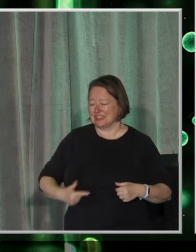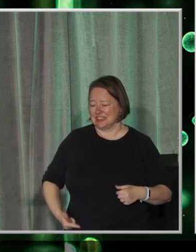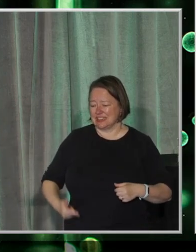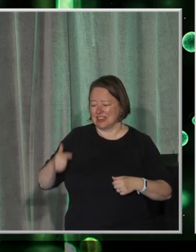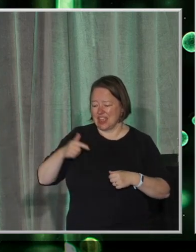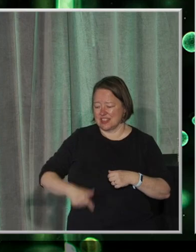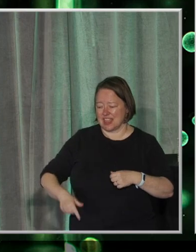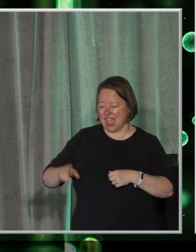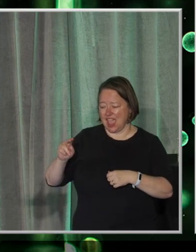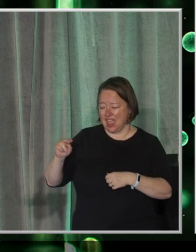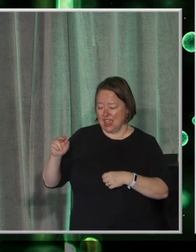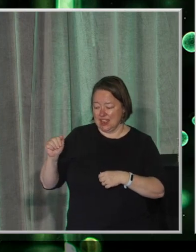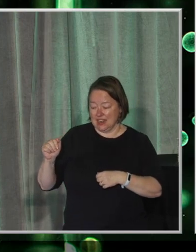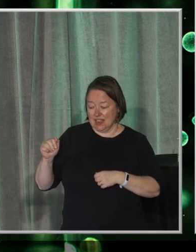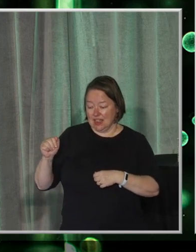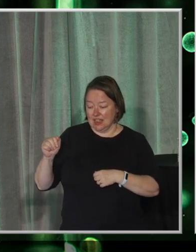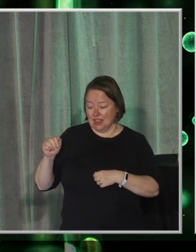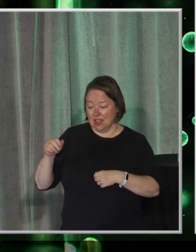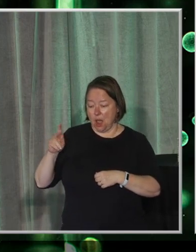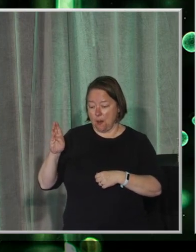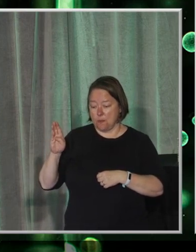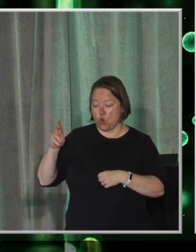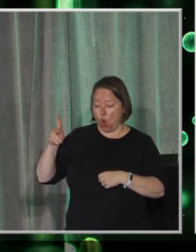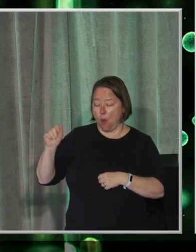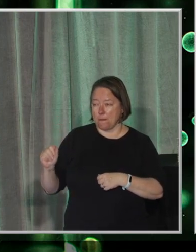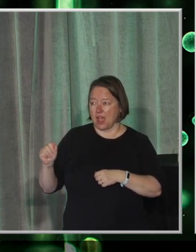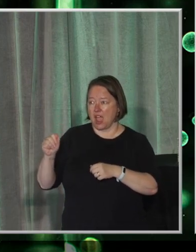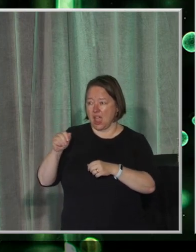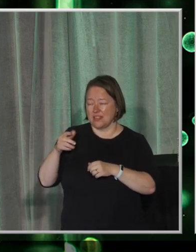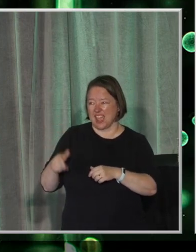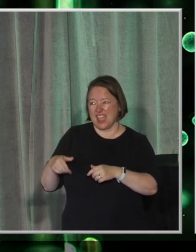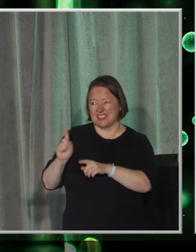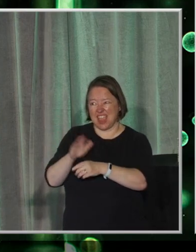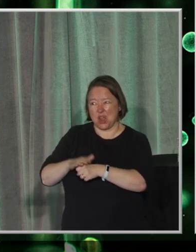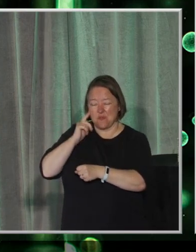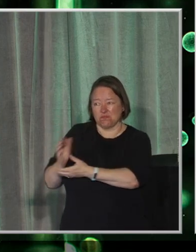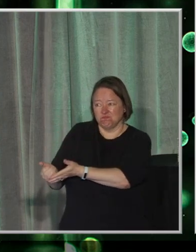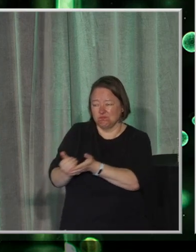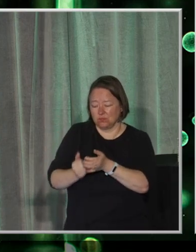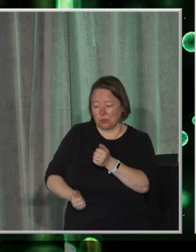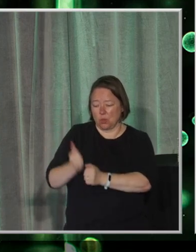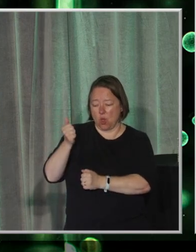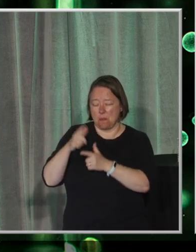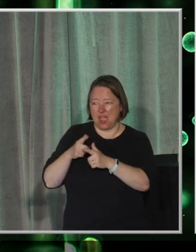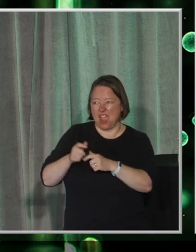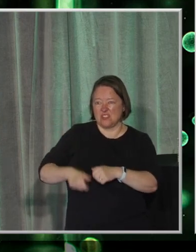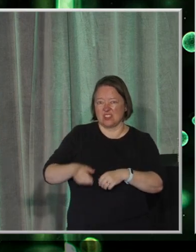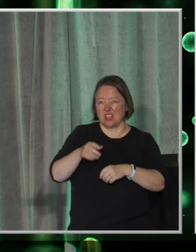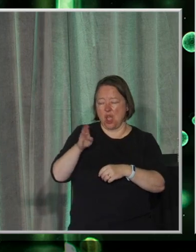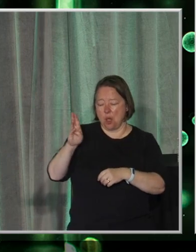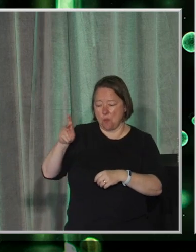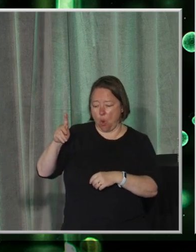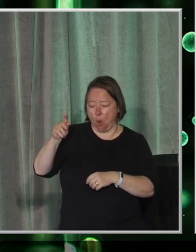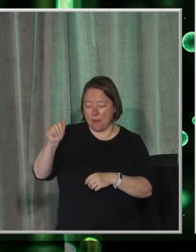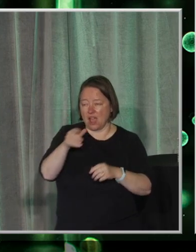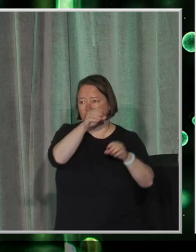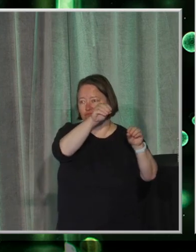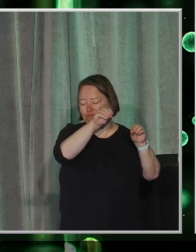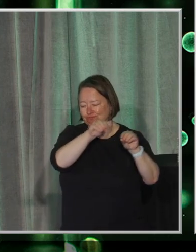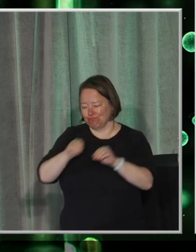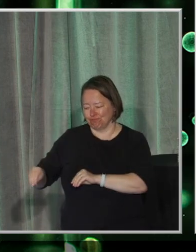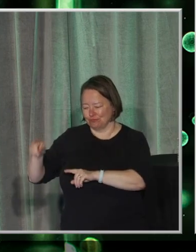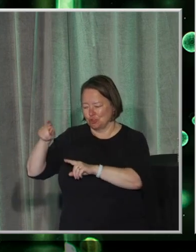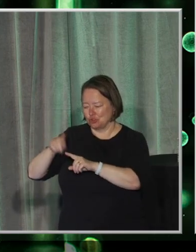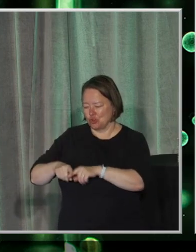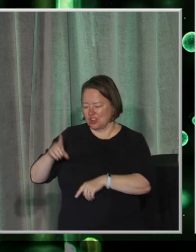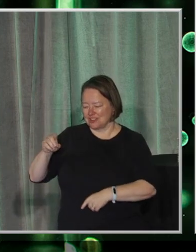region has been the natural Senene hotspot harvesting area. And Senene have always been transported from the Bukoba region to Dar es Salaam city,